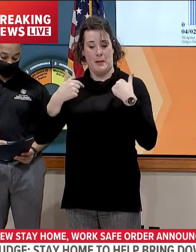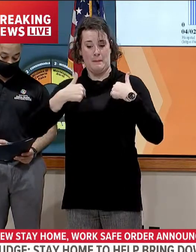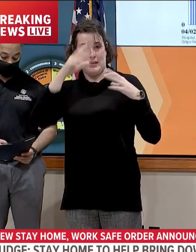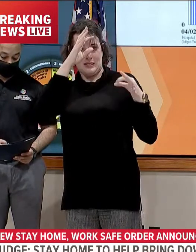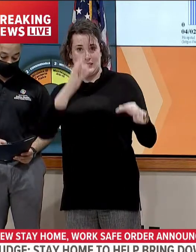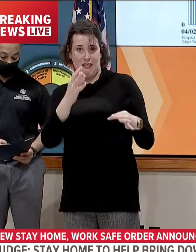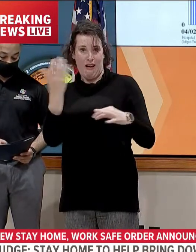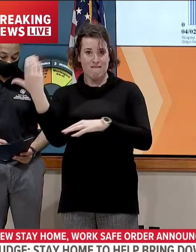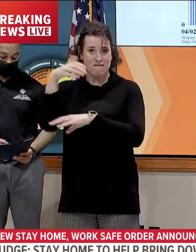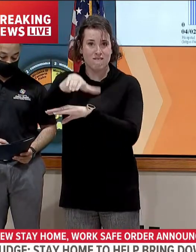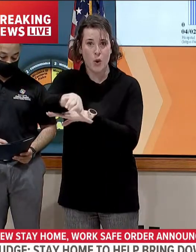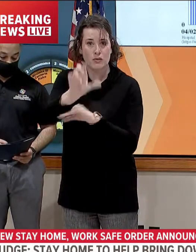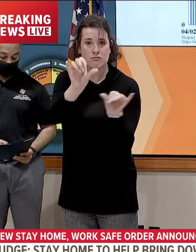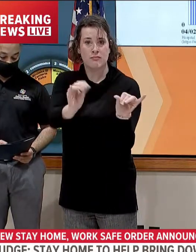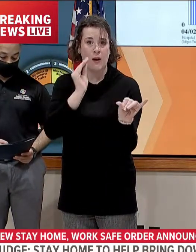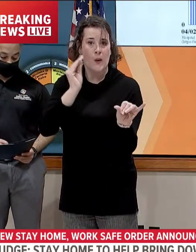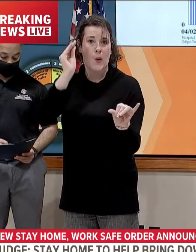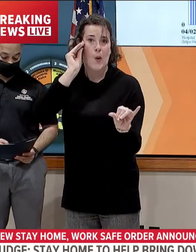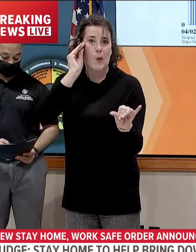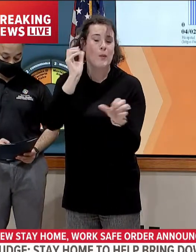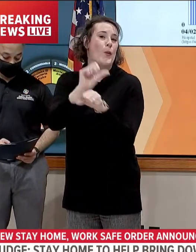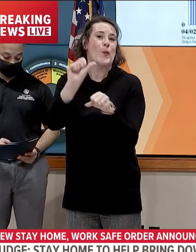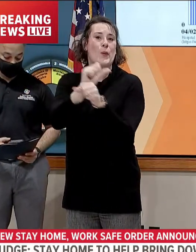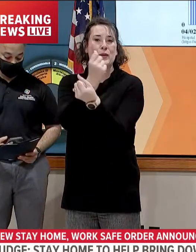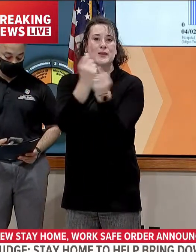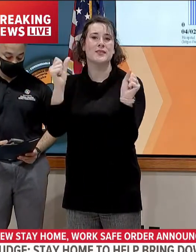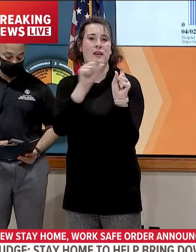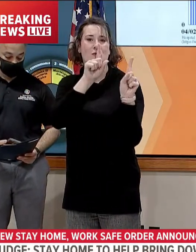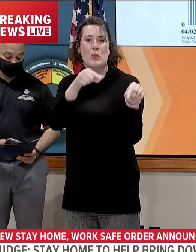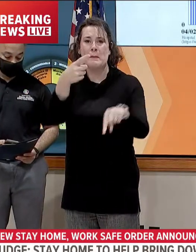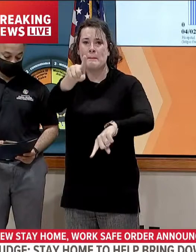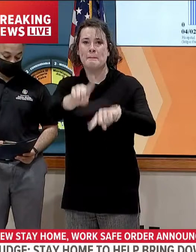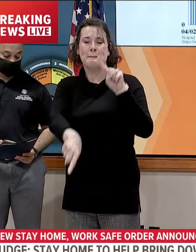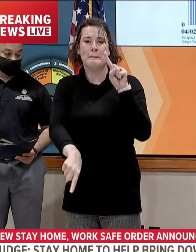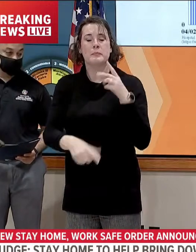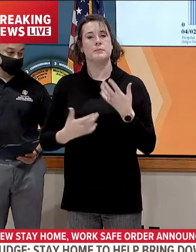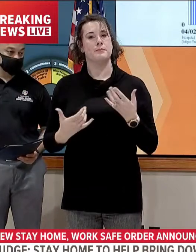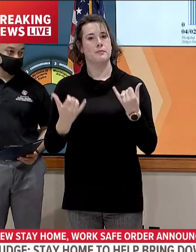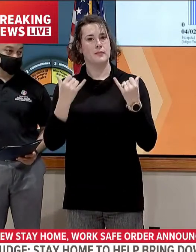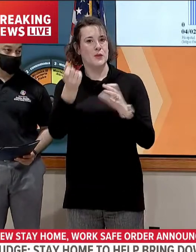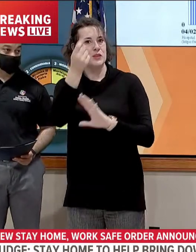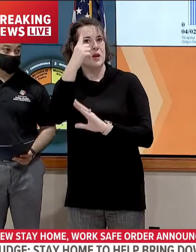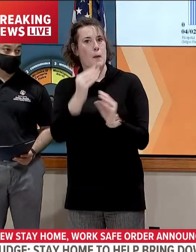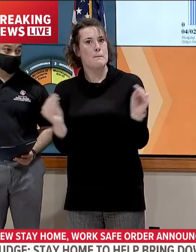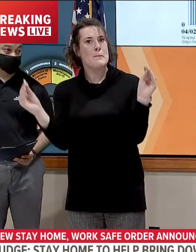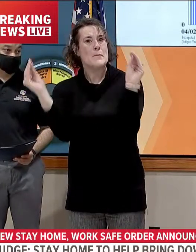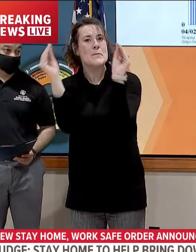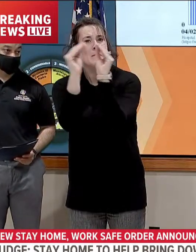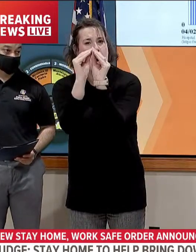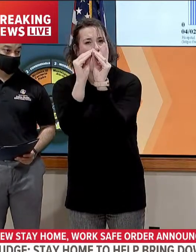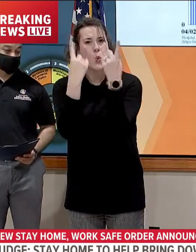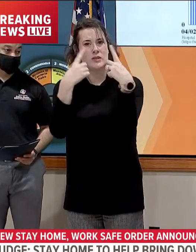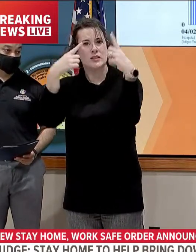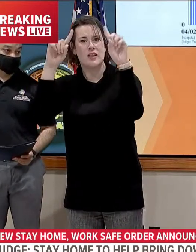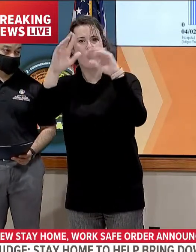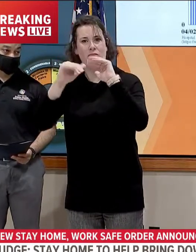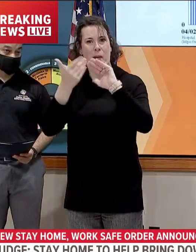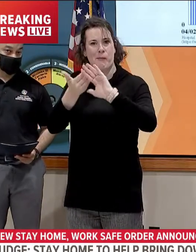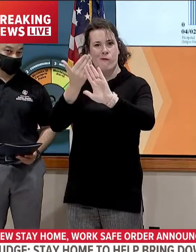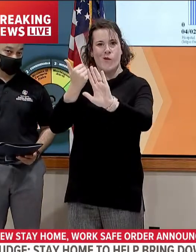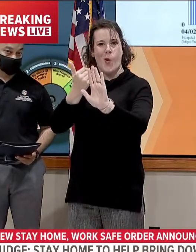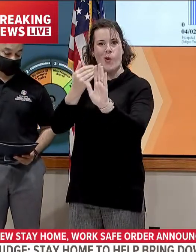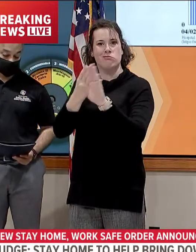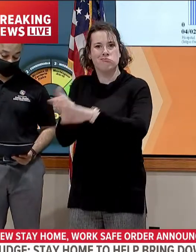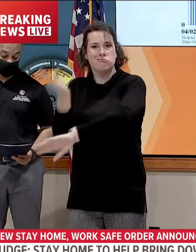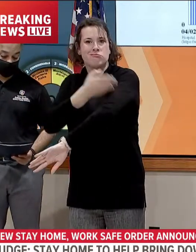an enforceable stay-home, work-safe order. And this time, we actually have to be even more successful than